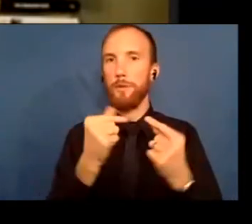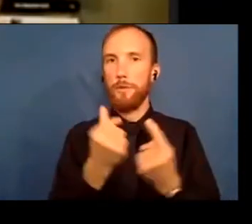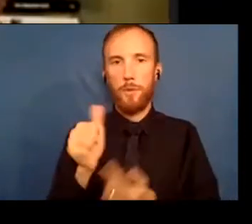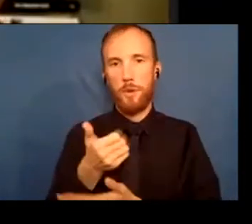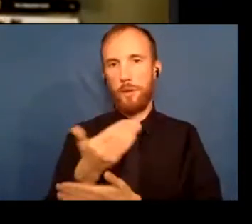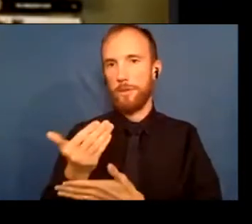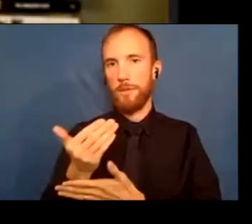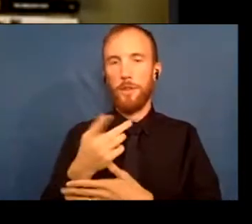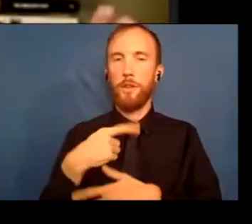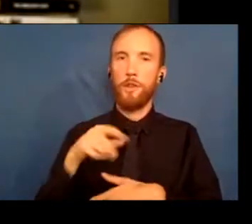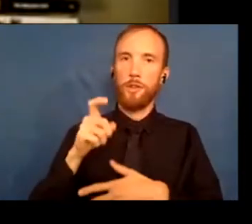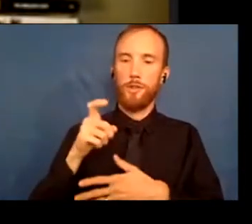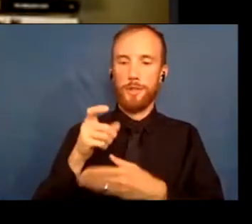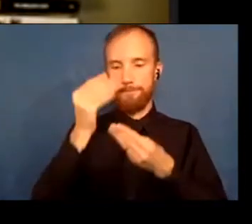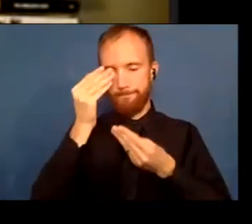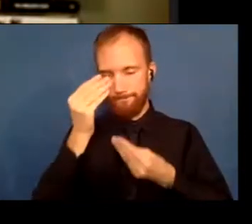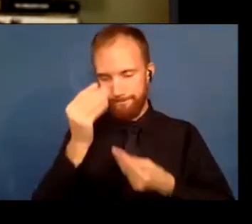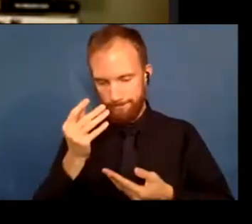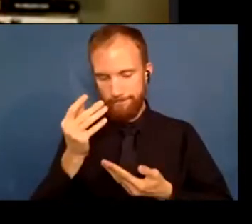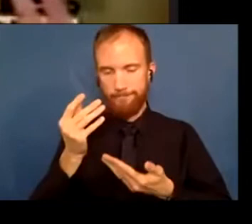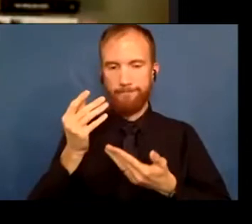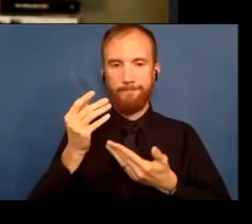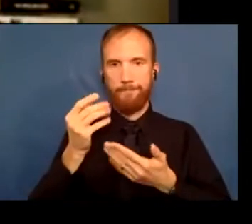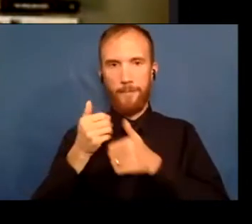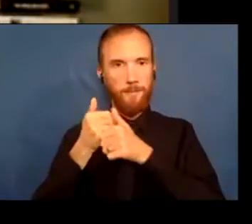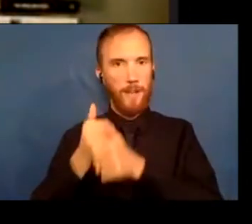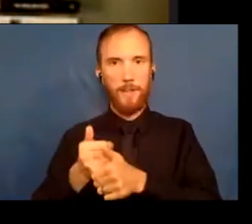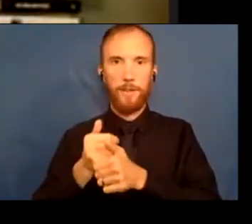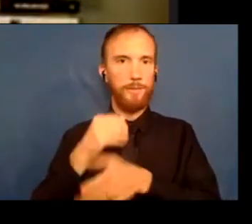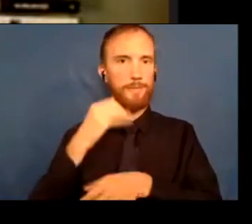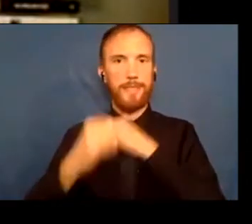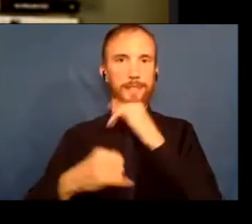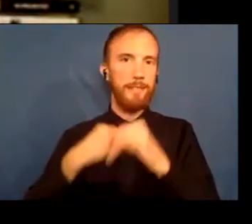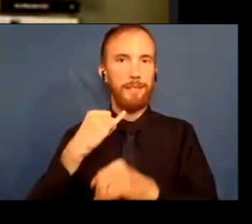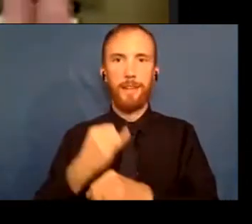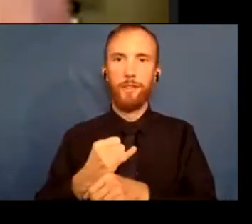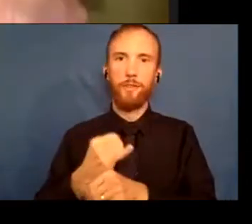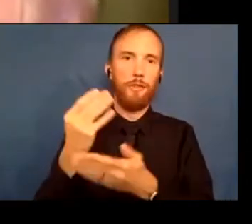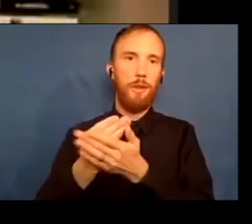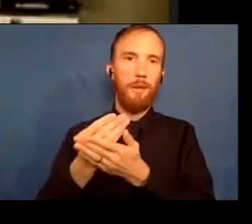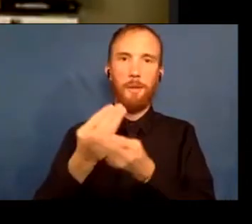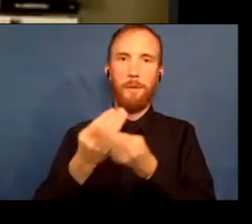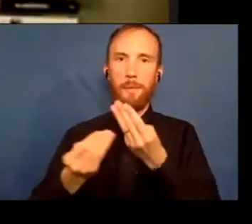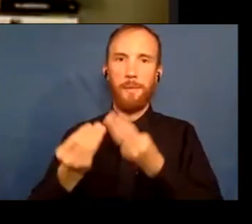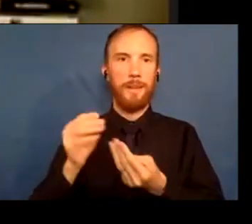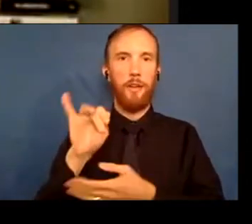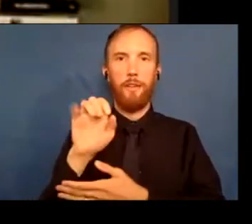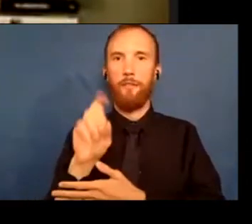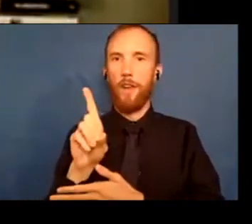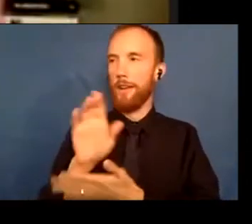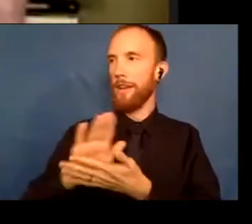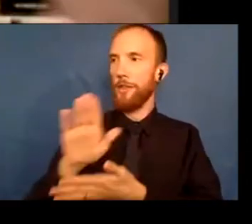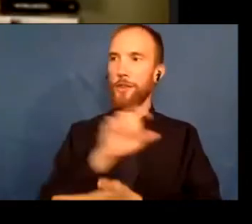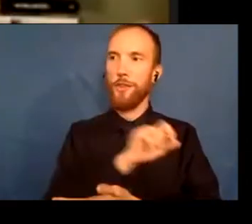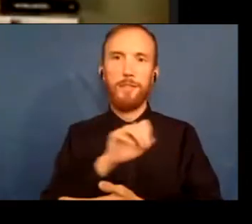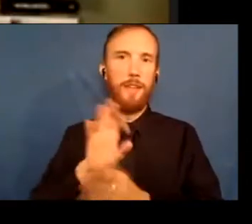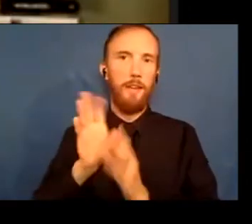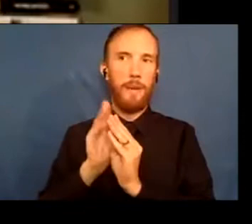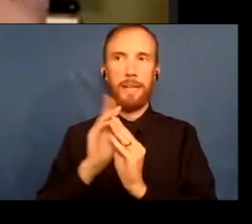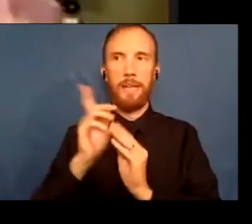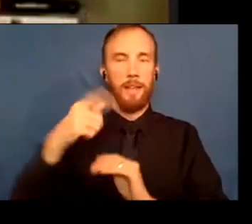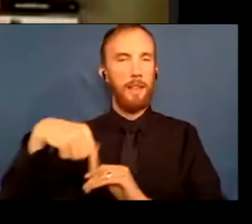the International Monetary Fund and their staff meetings and so on. They come in and they anoint you. They give you a